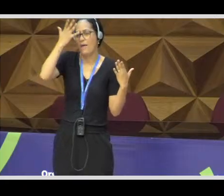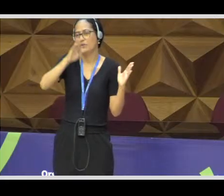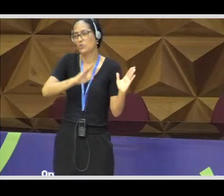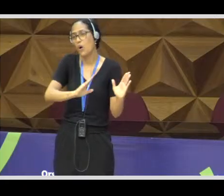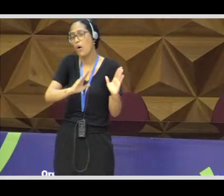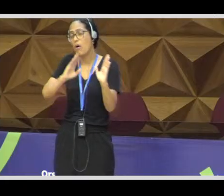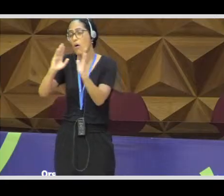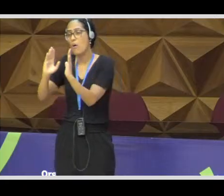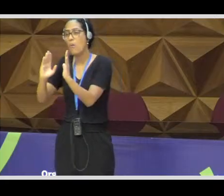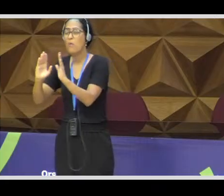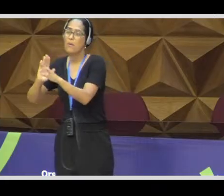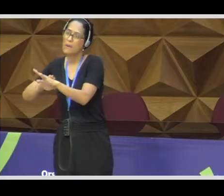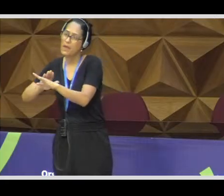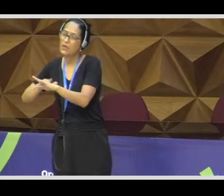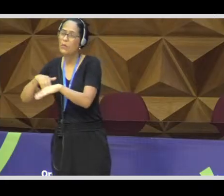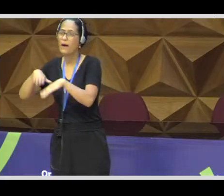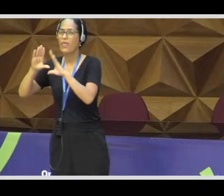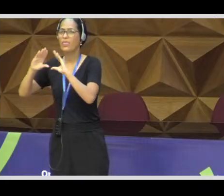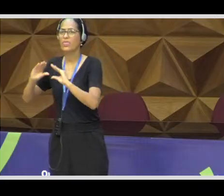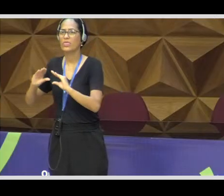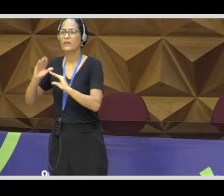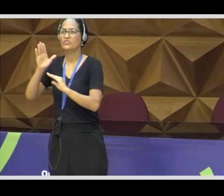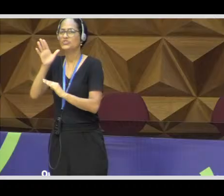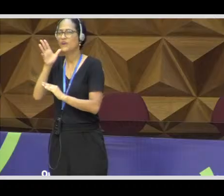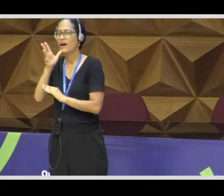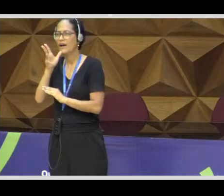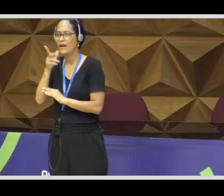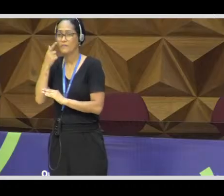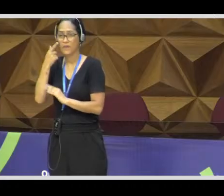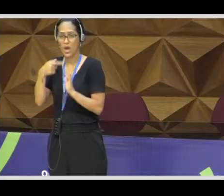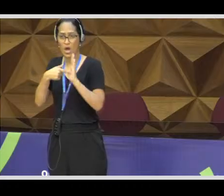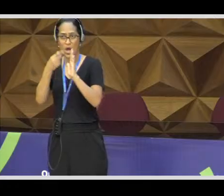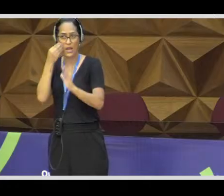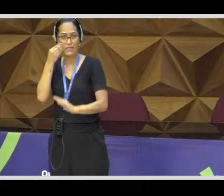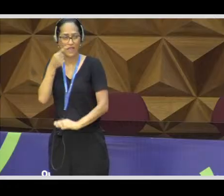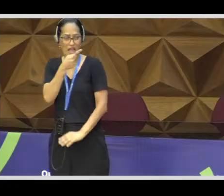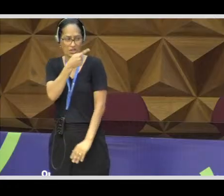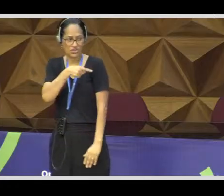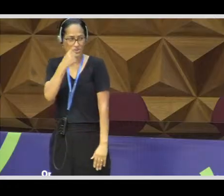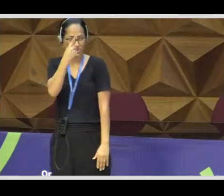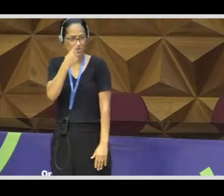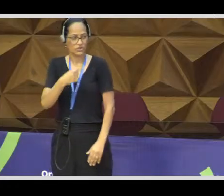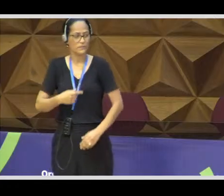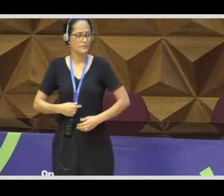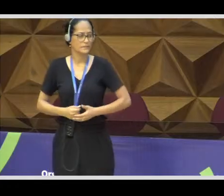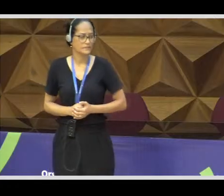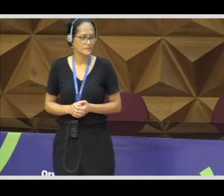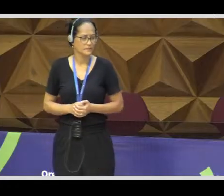task. But I'll show you what it looked like first. So here we have driving along